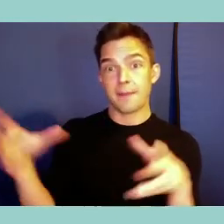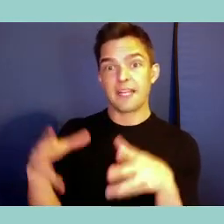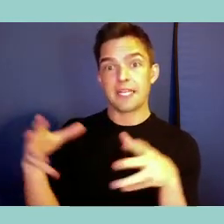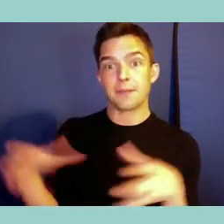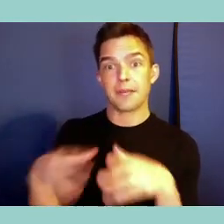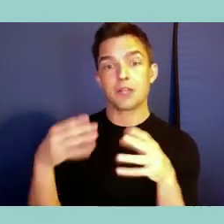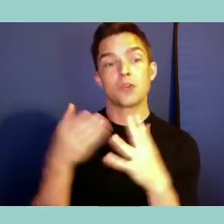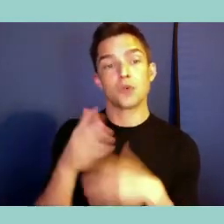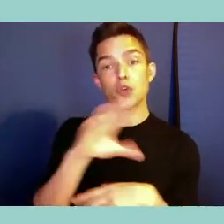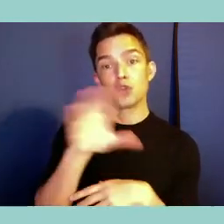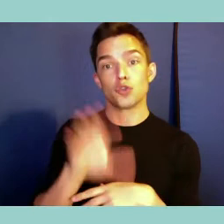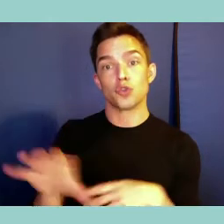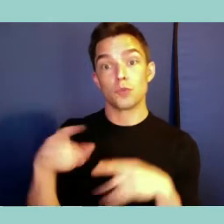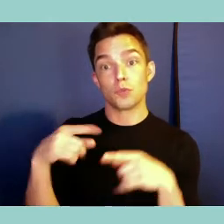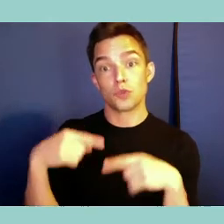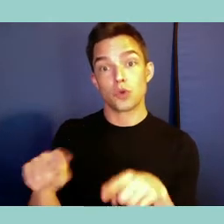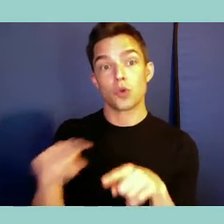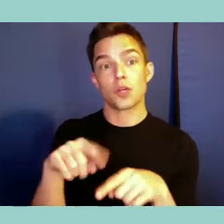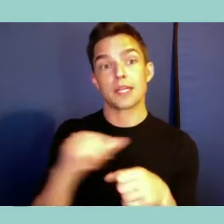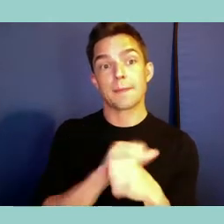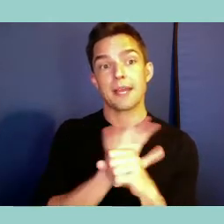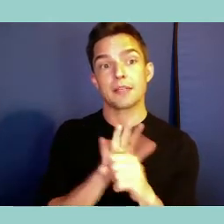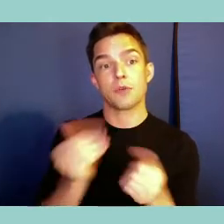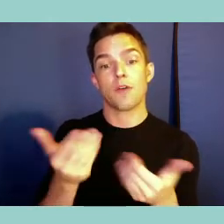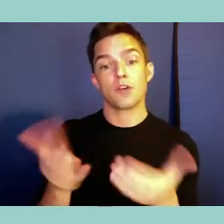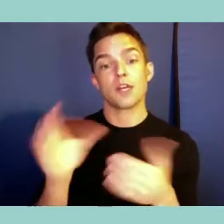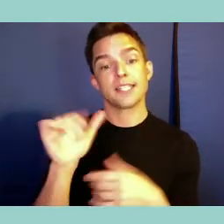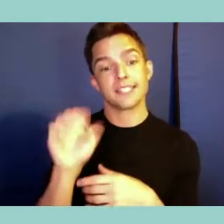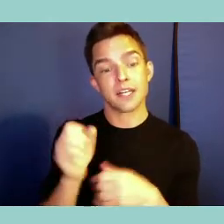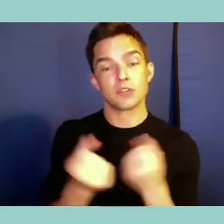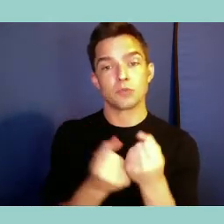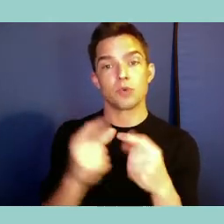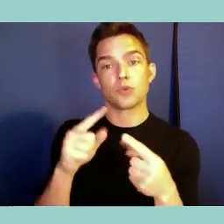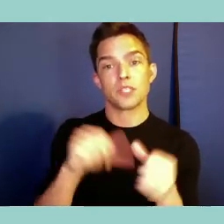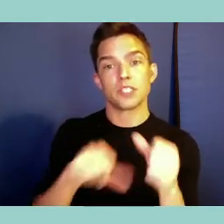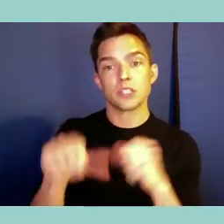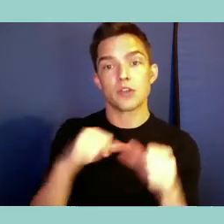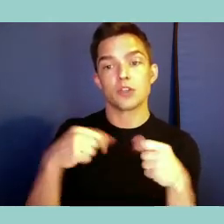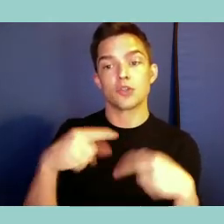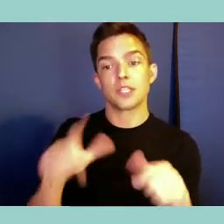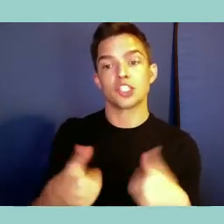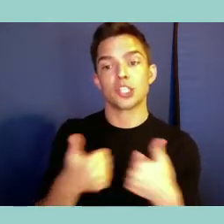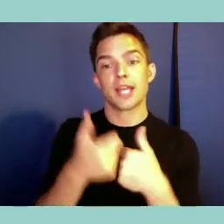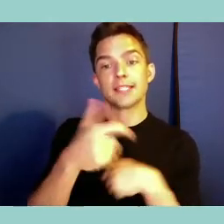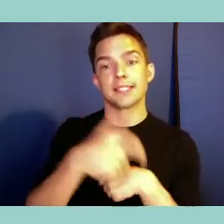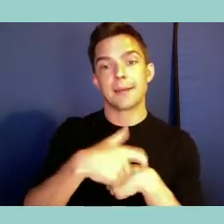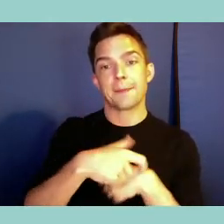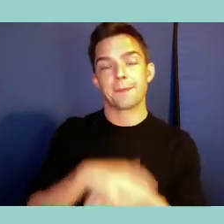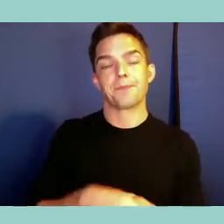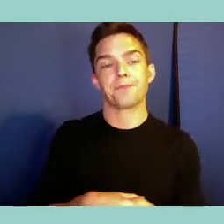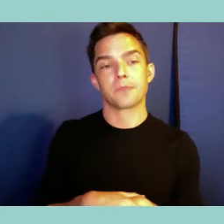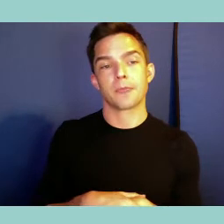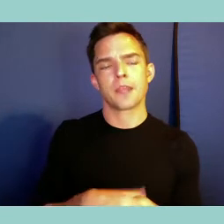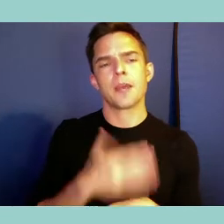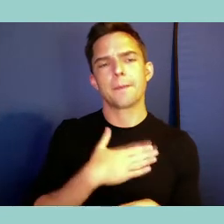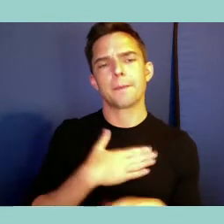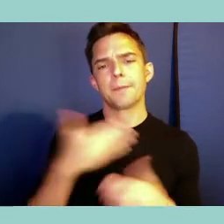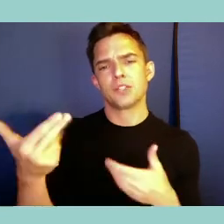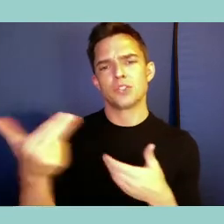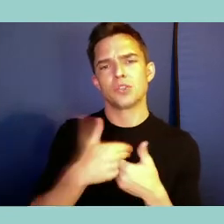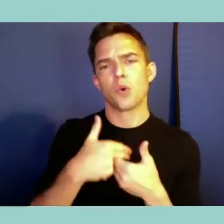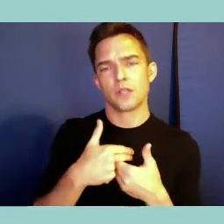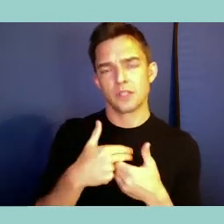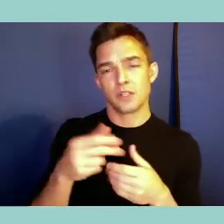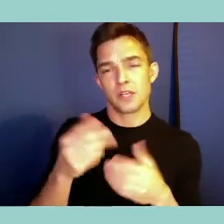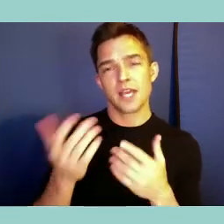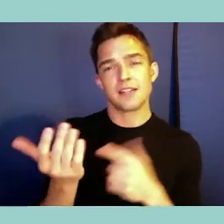meeting faithfully together over Zoom throughout the pandemic, offering care and support to each other during these challenging times.